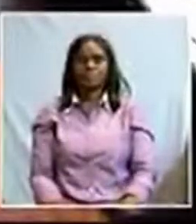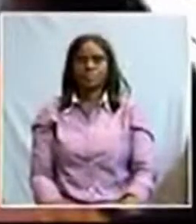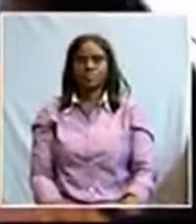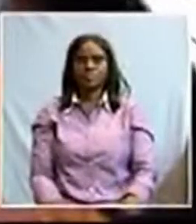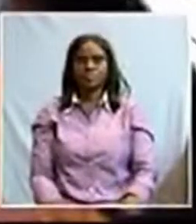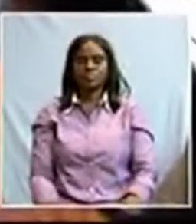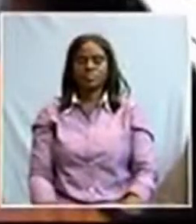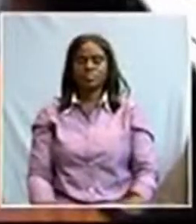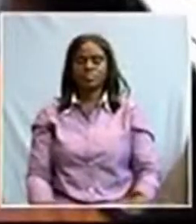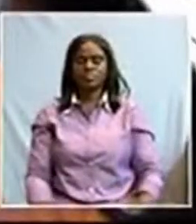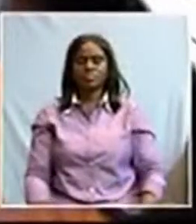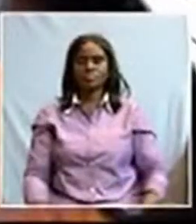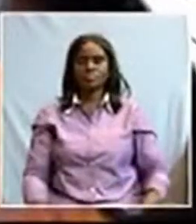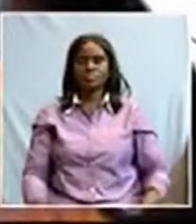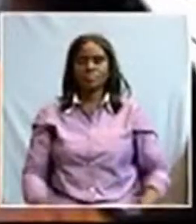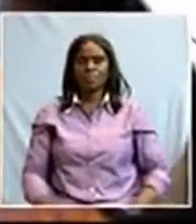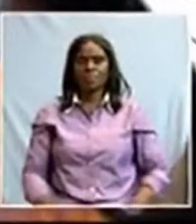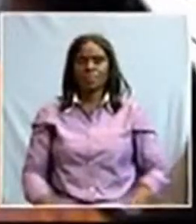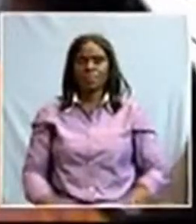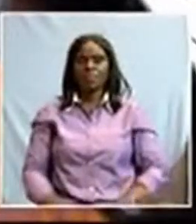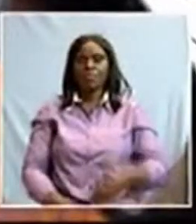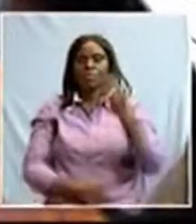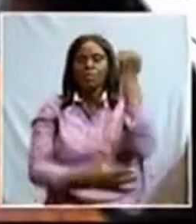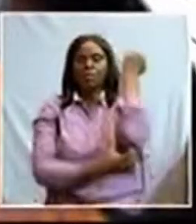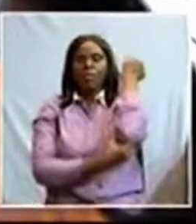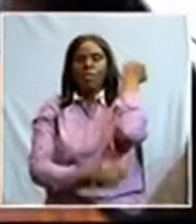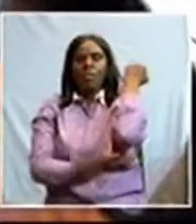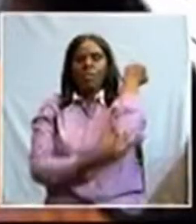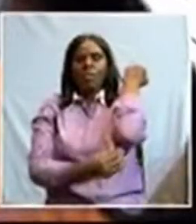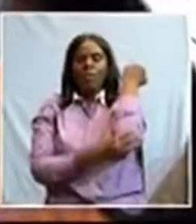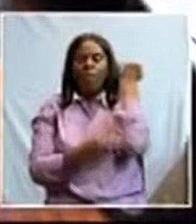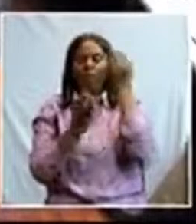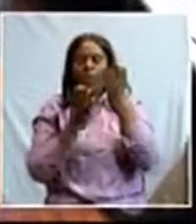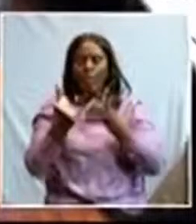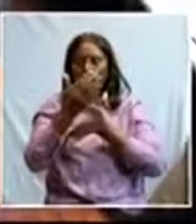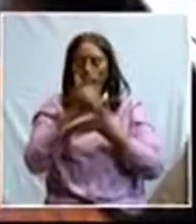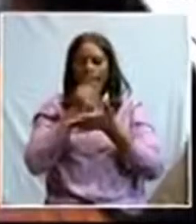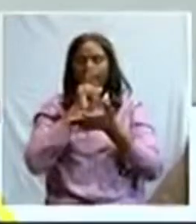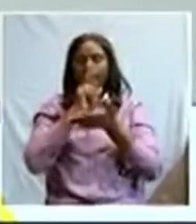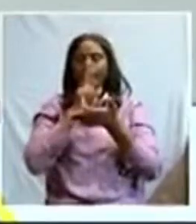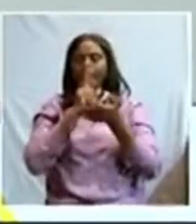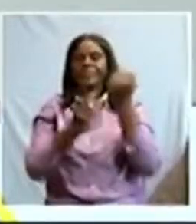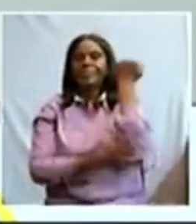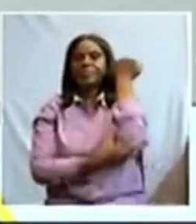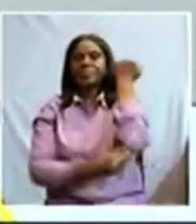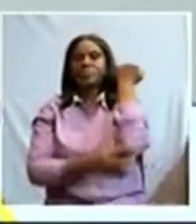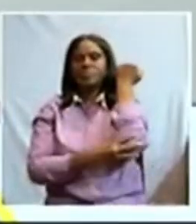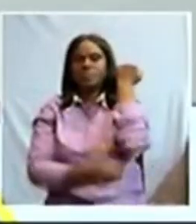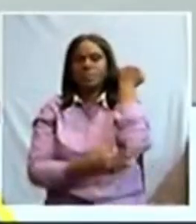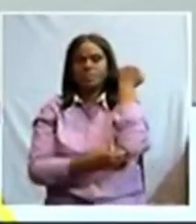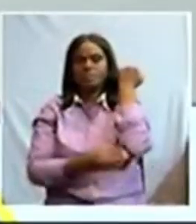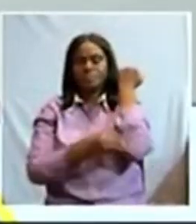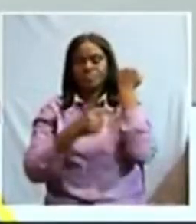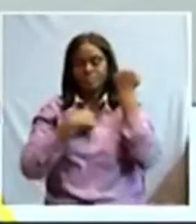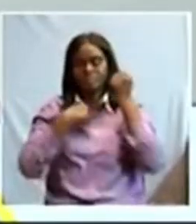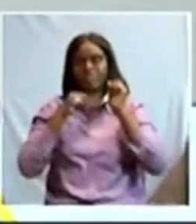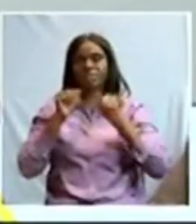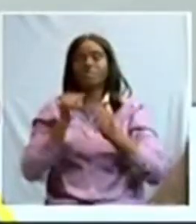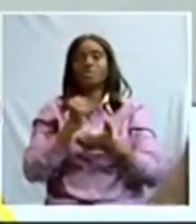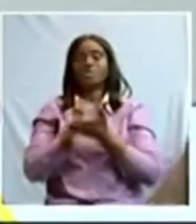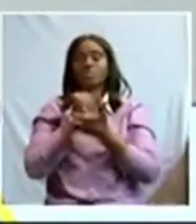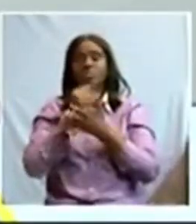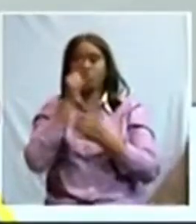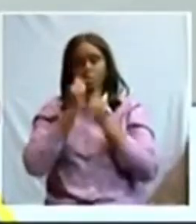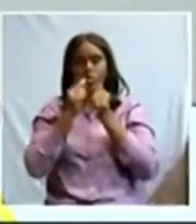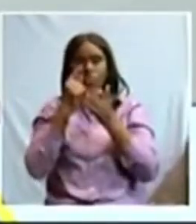How is doing? They have said poorly. Recovery is poor. So that one I can help because that's